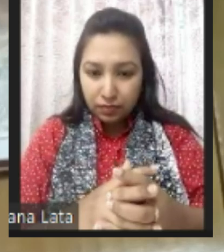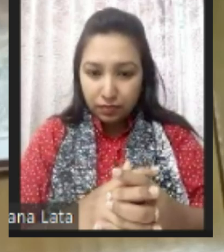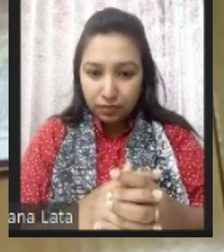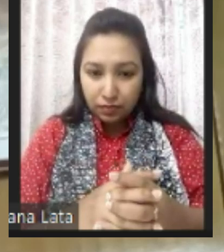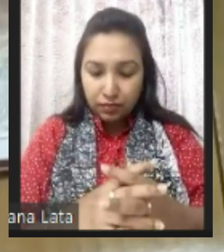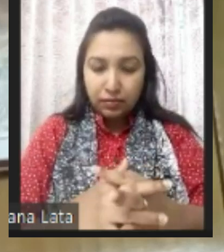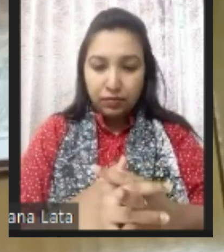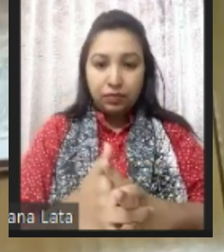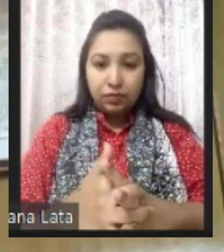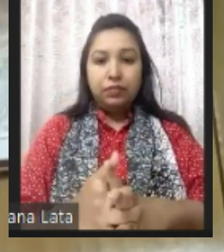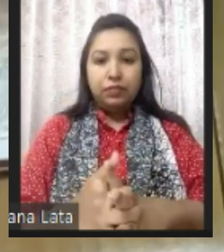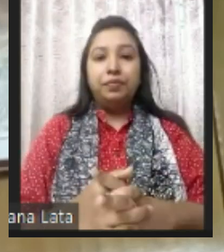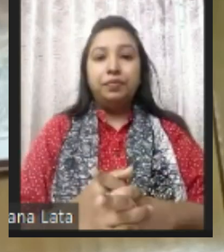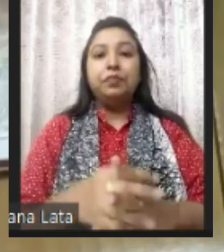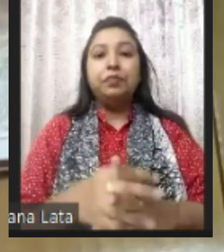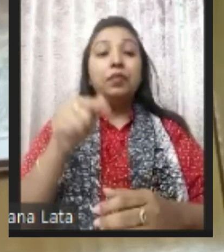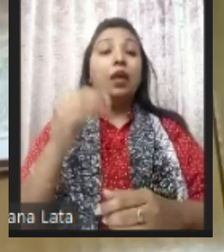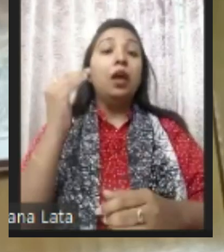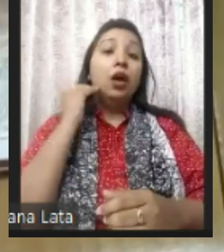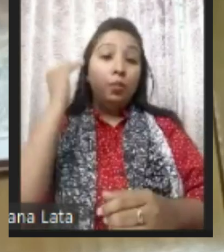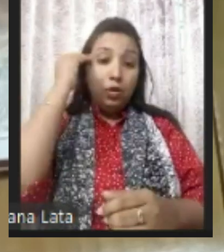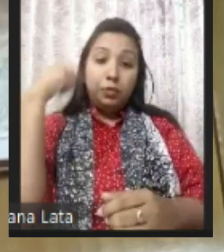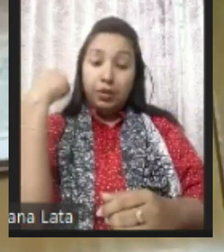in digital services are ensured.